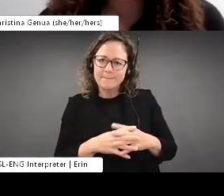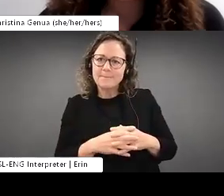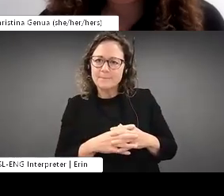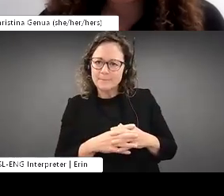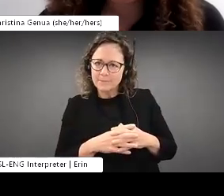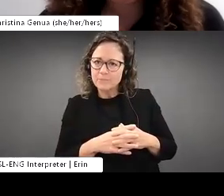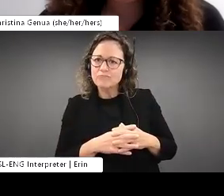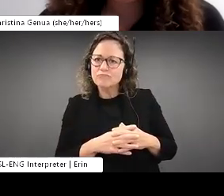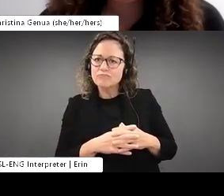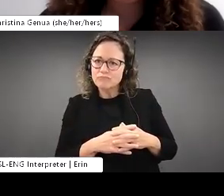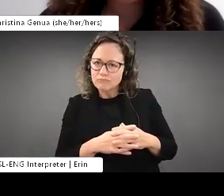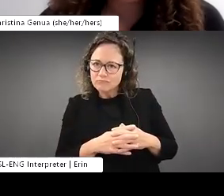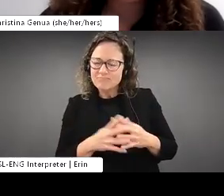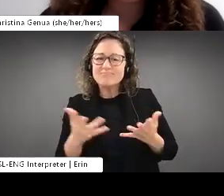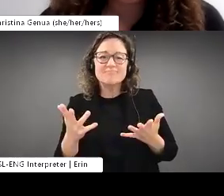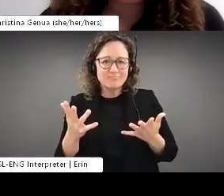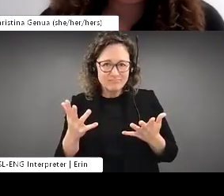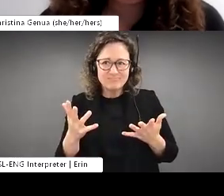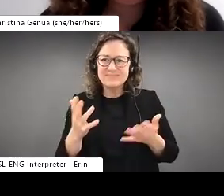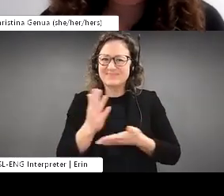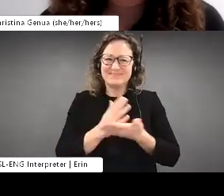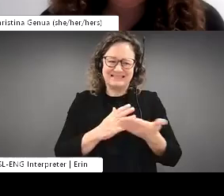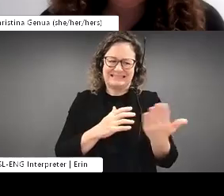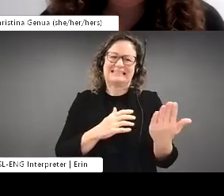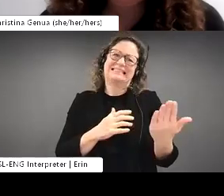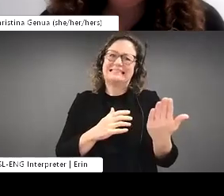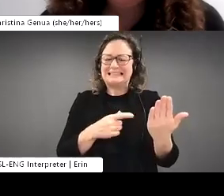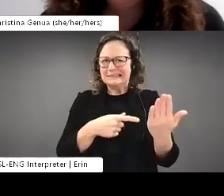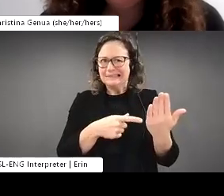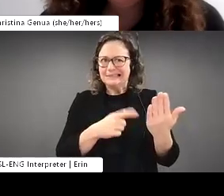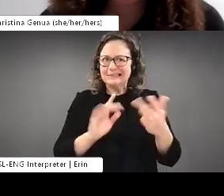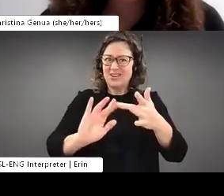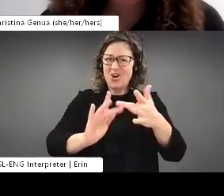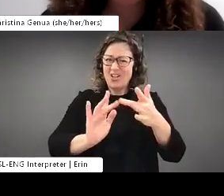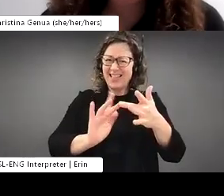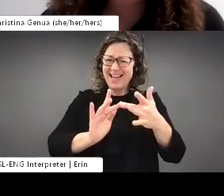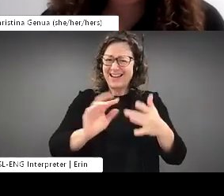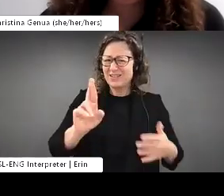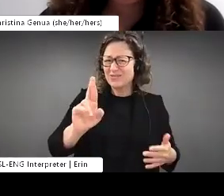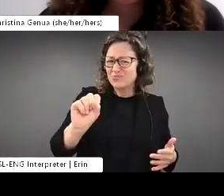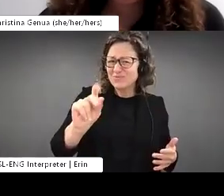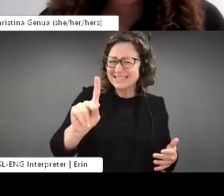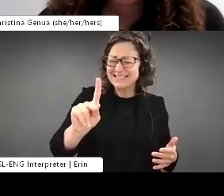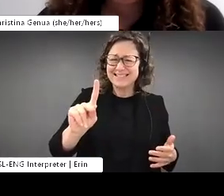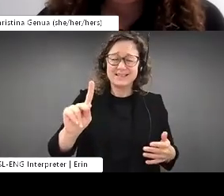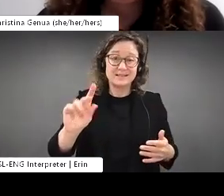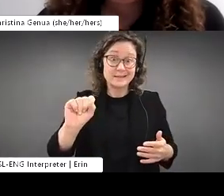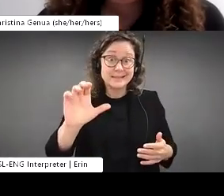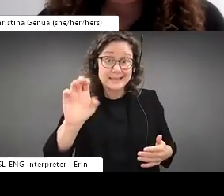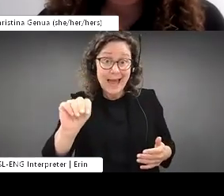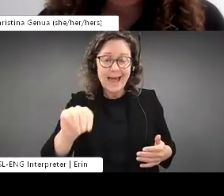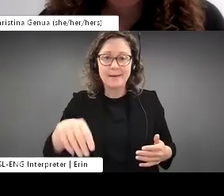Yeah, so some are uncomfortable using it due to the risk of online hackers or scamming.